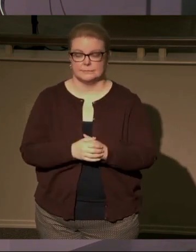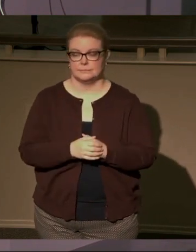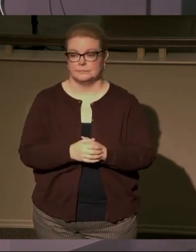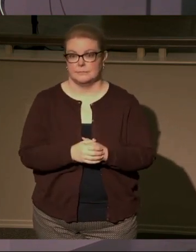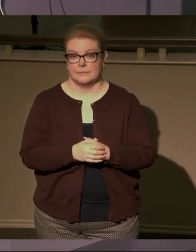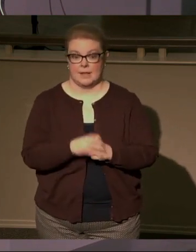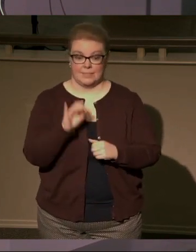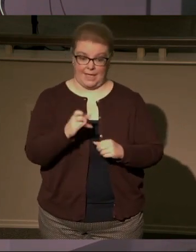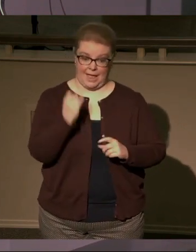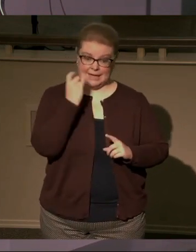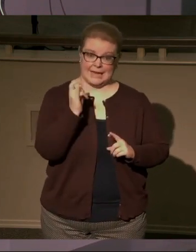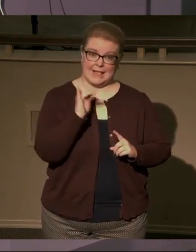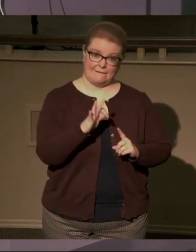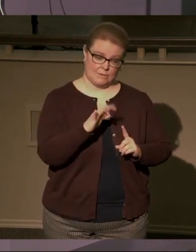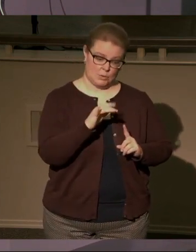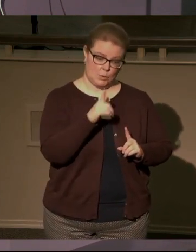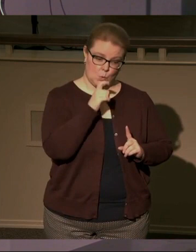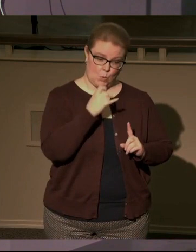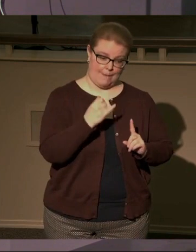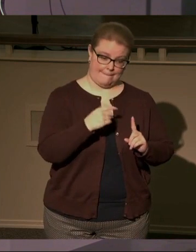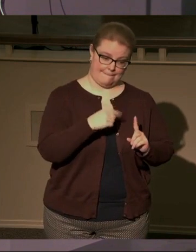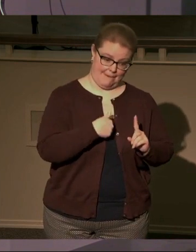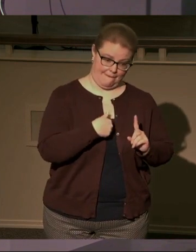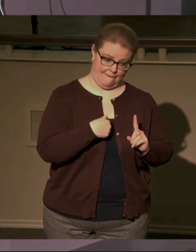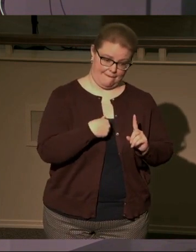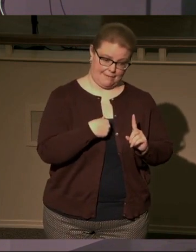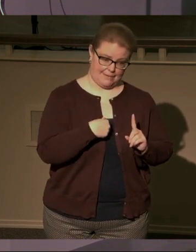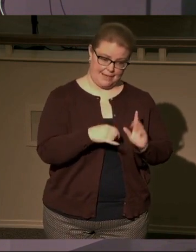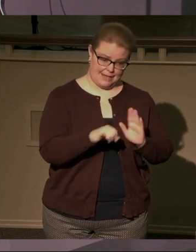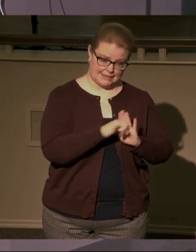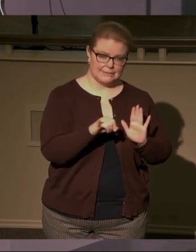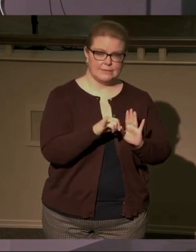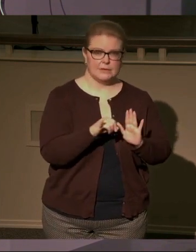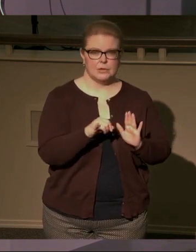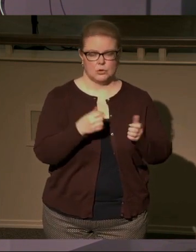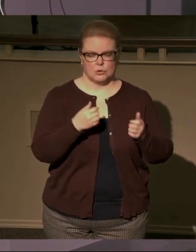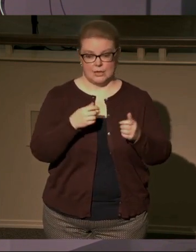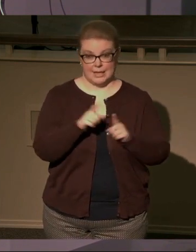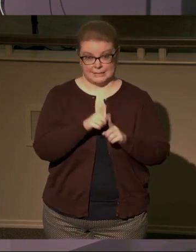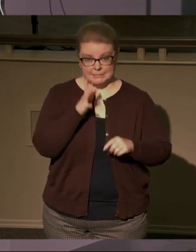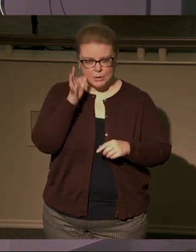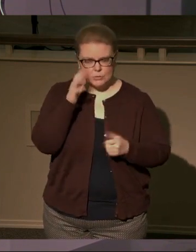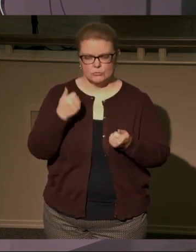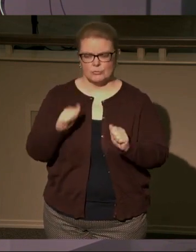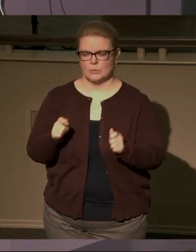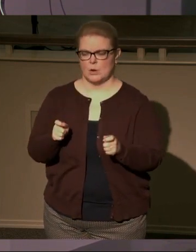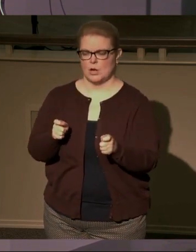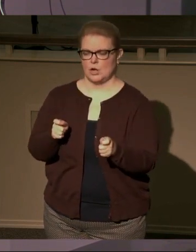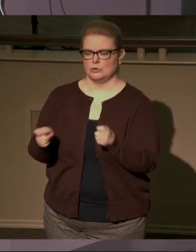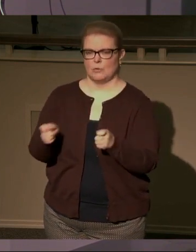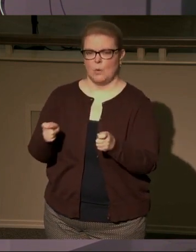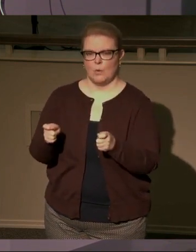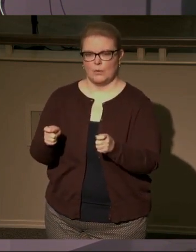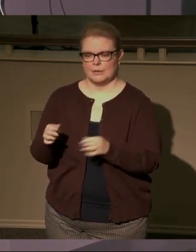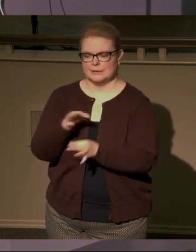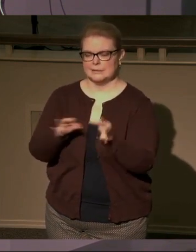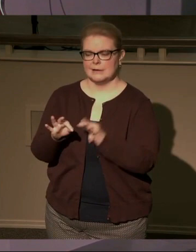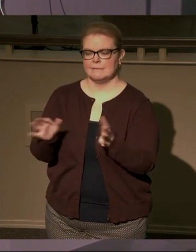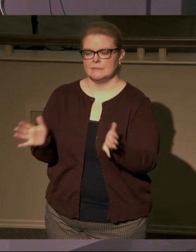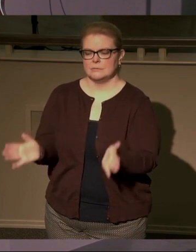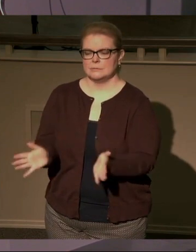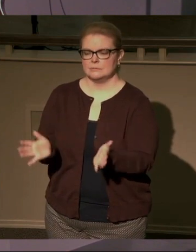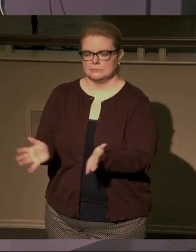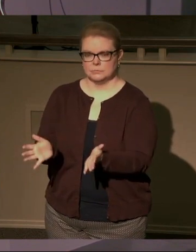I, what you're trying to do as a parent is control rather than steward. You know what control